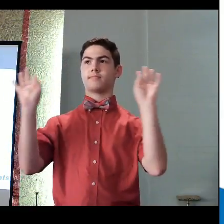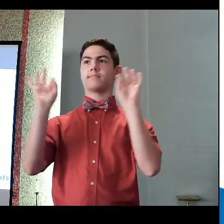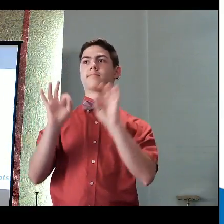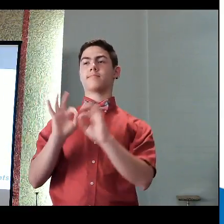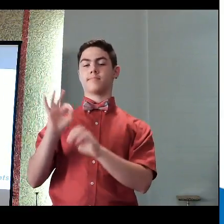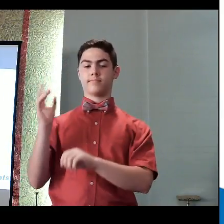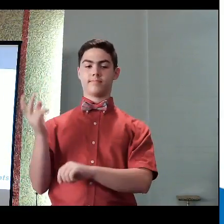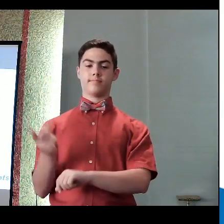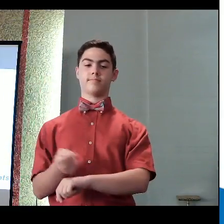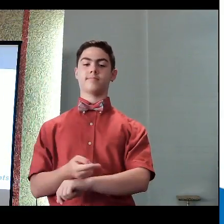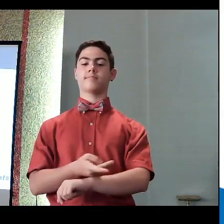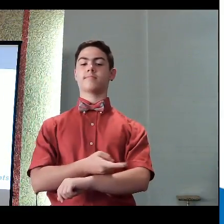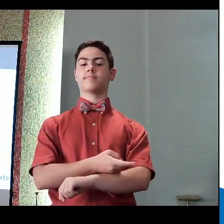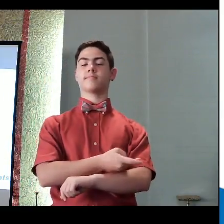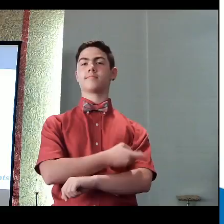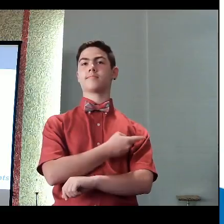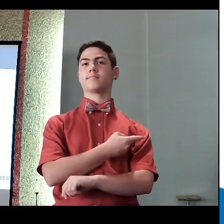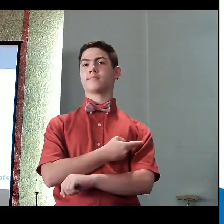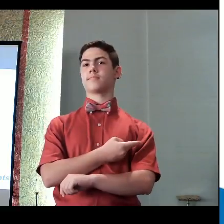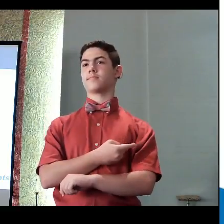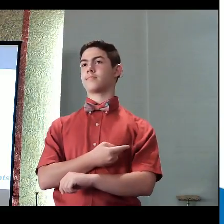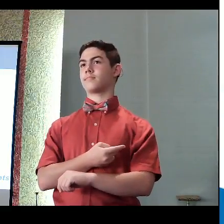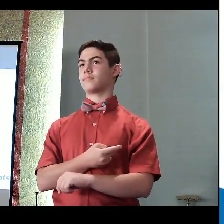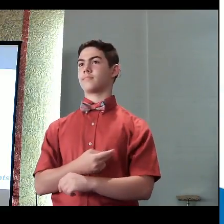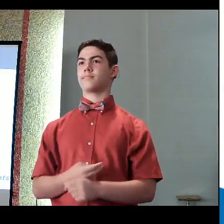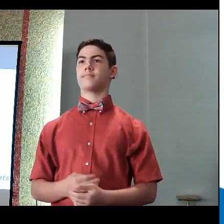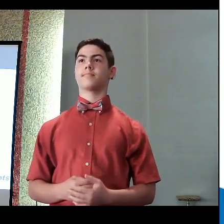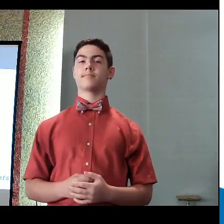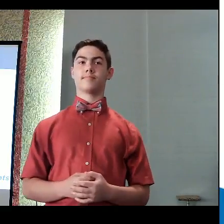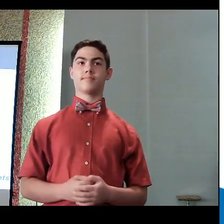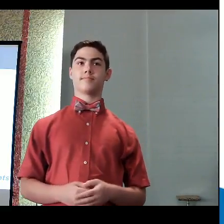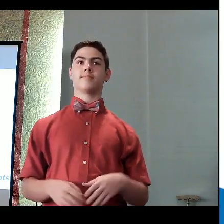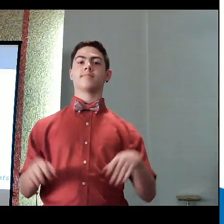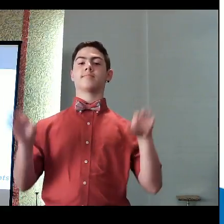crucified. Worthy is the